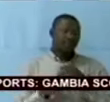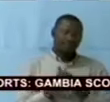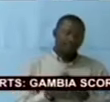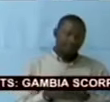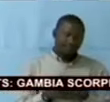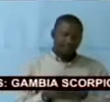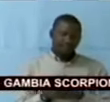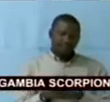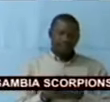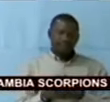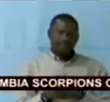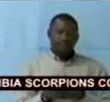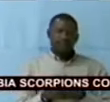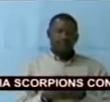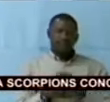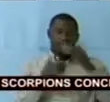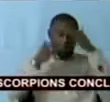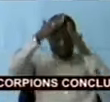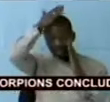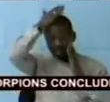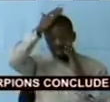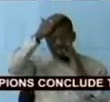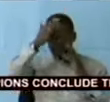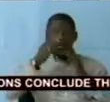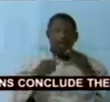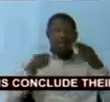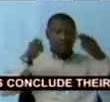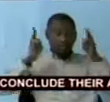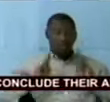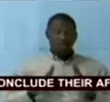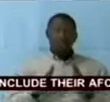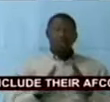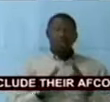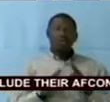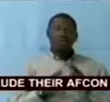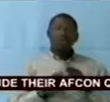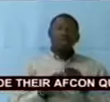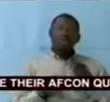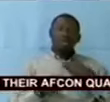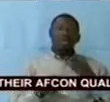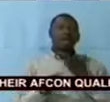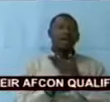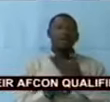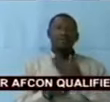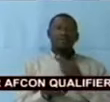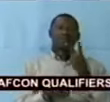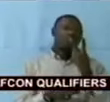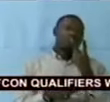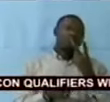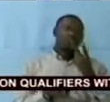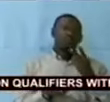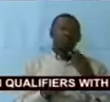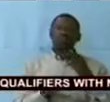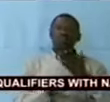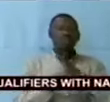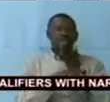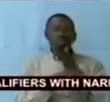It's a decree that was having a double effect on the citizenry.